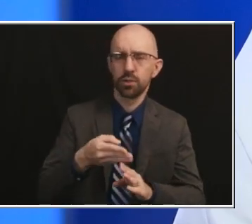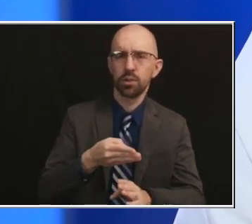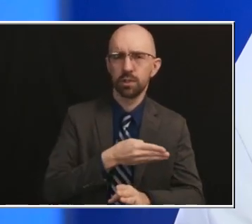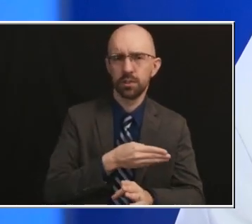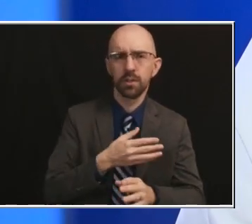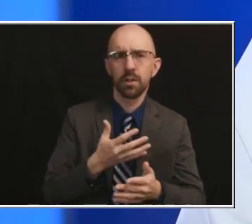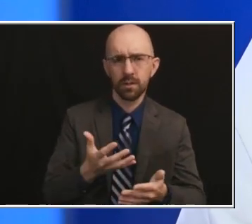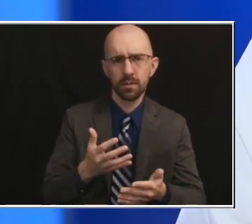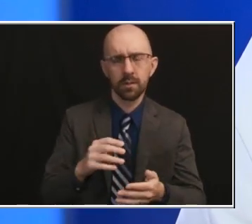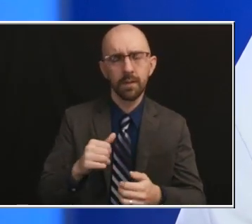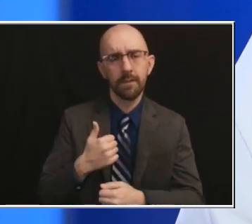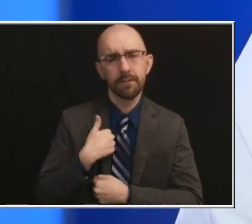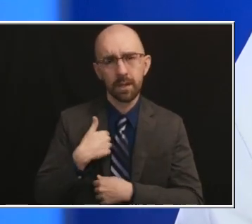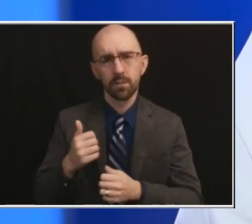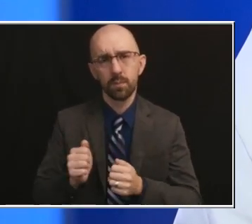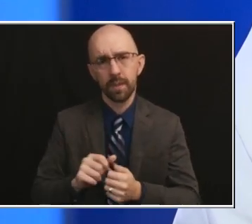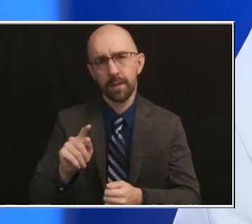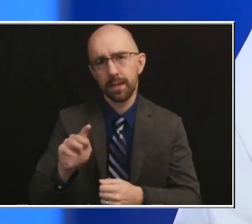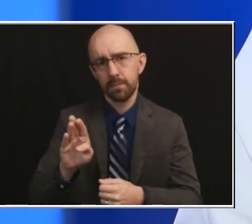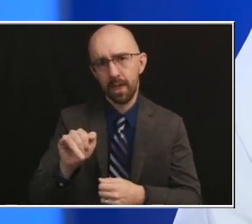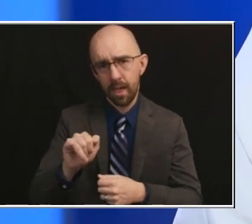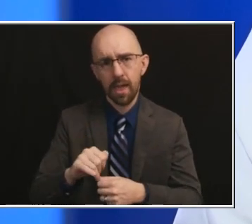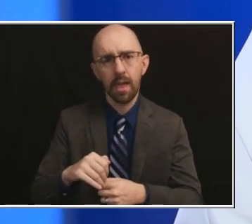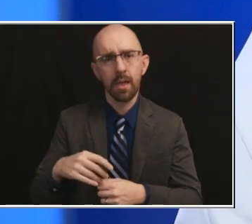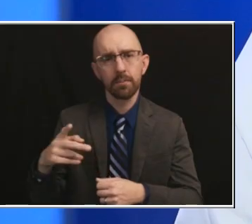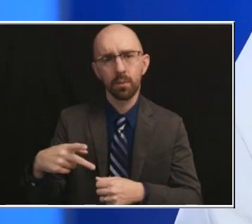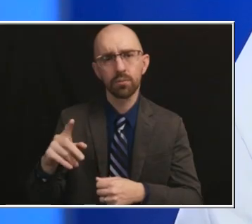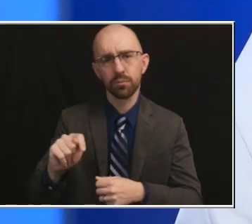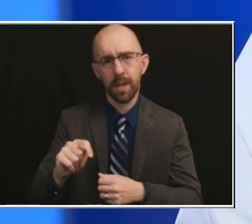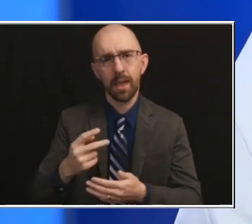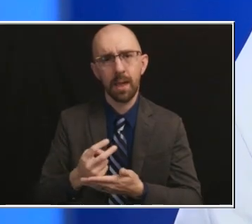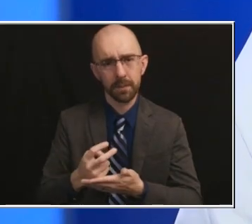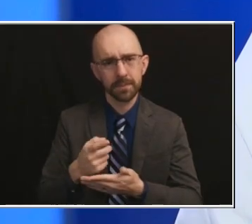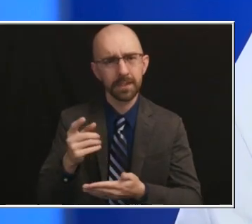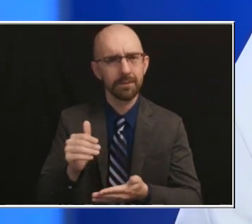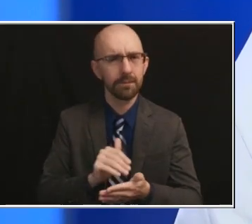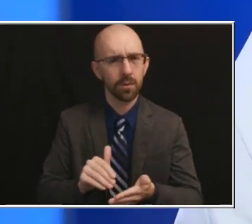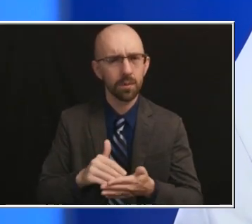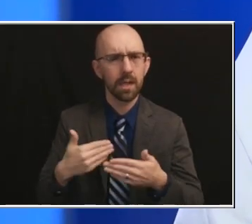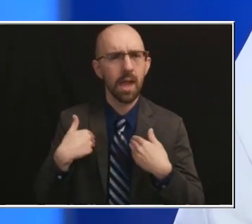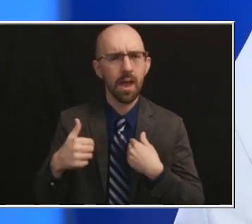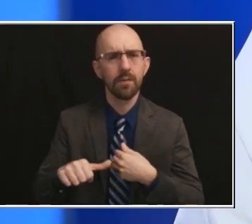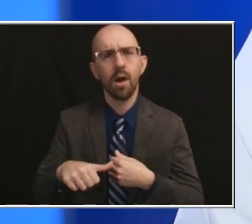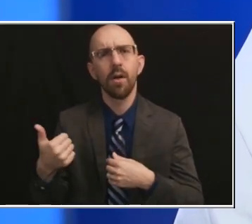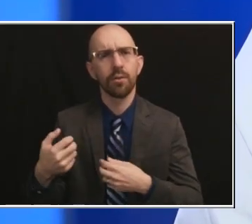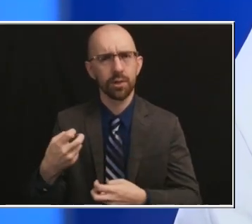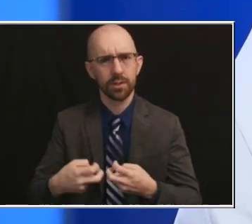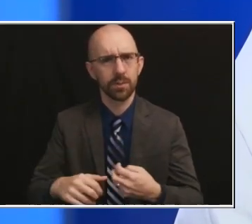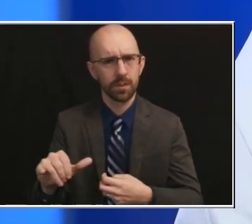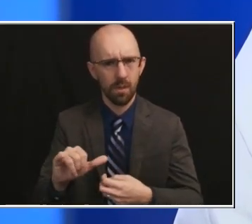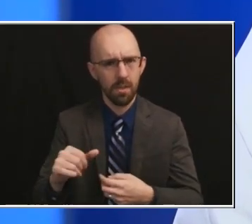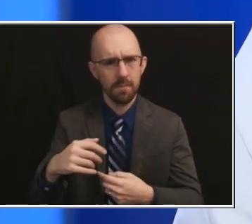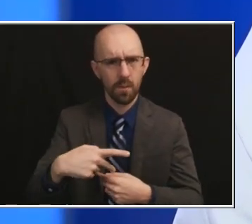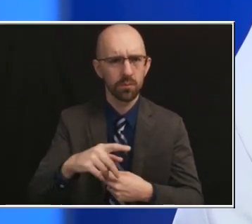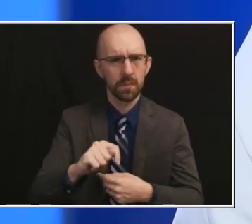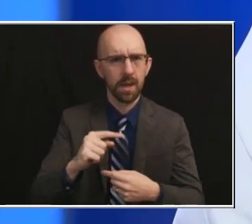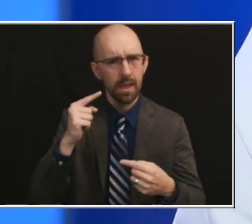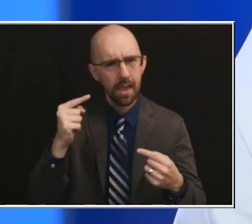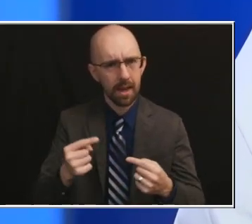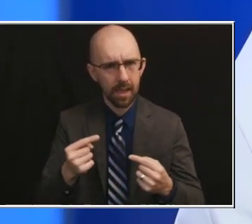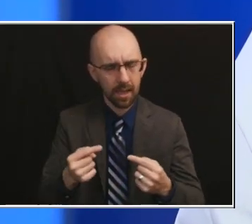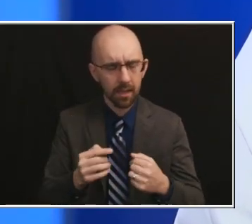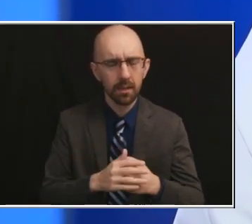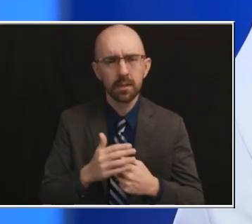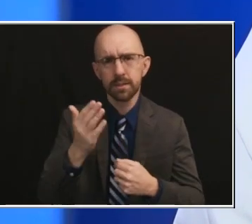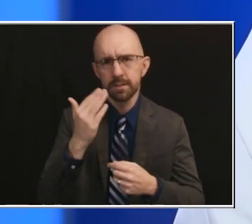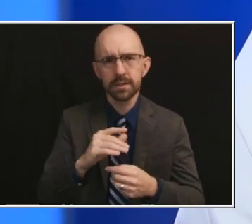veterans with TBI and post-traumatic epilepsy, they very frequently have other issues as well. So post-traumatic headaches, sleep